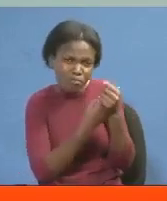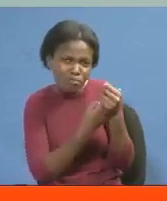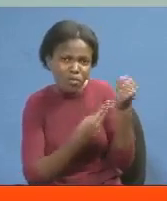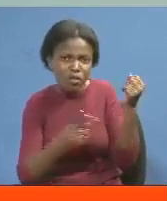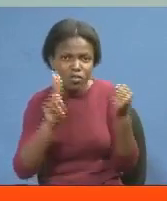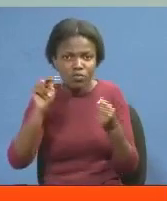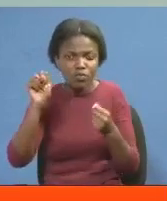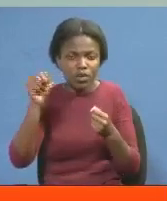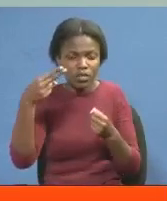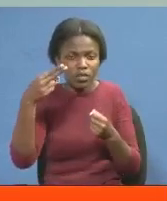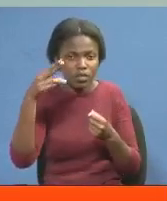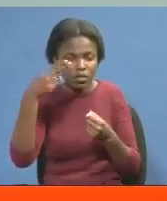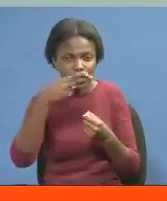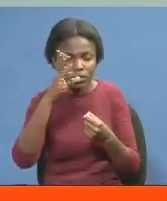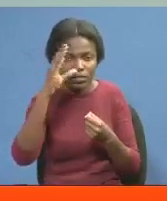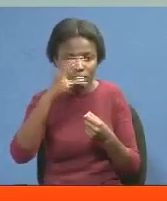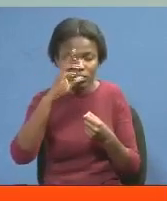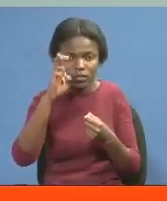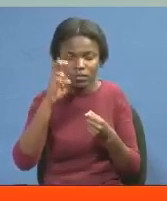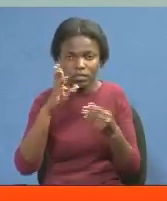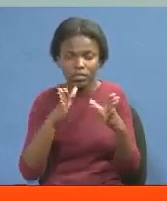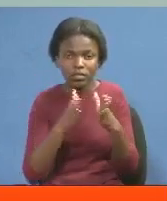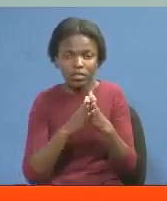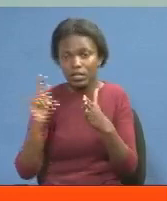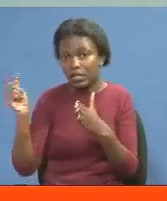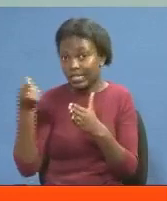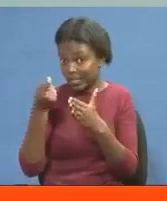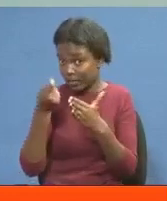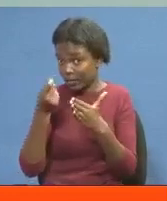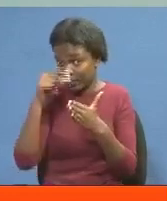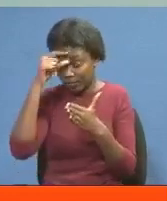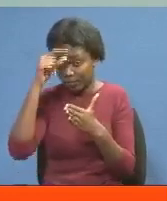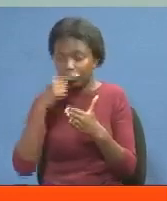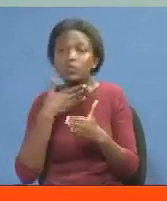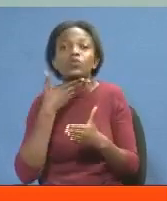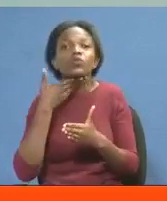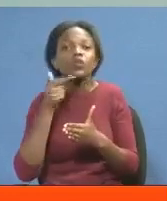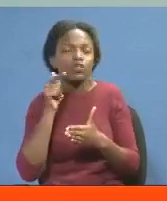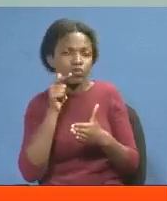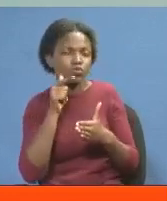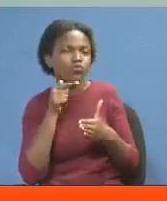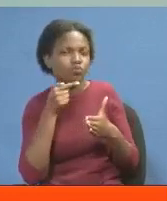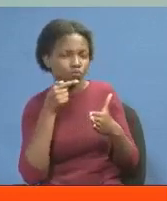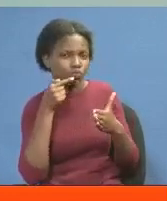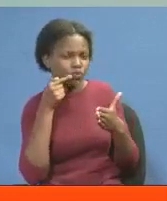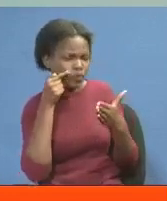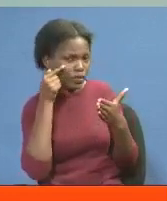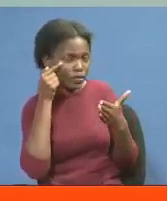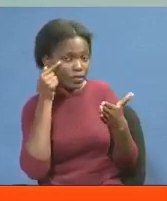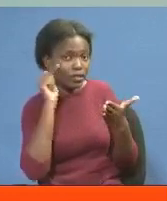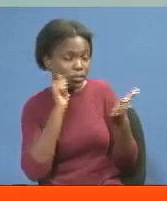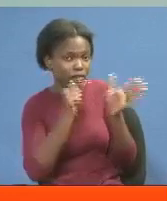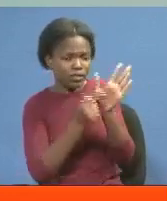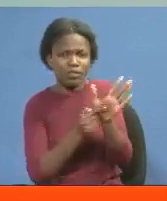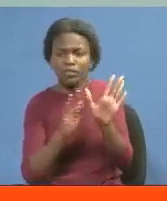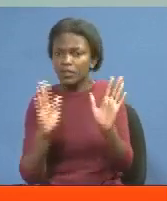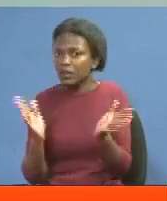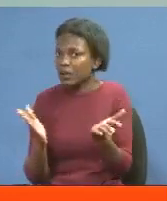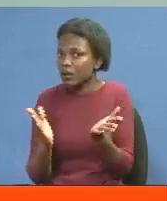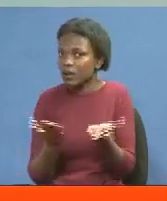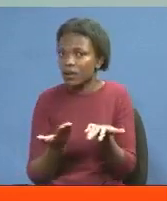mostly for the Kenyan government. And maybe I want you to paint the picture on how big or small the crisis might